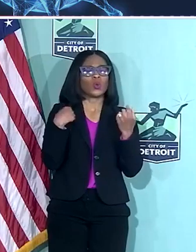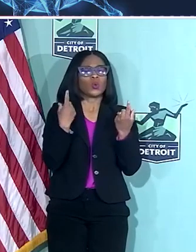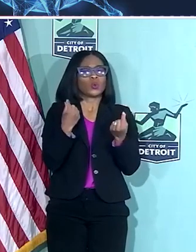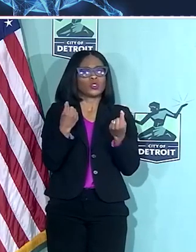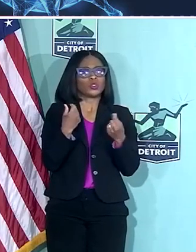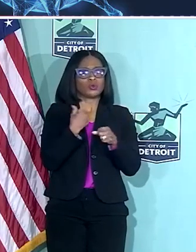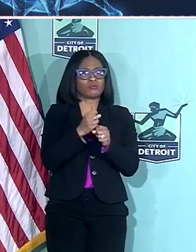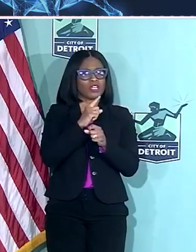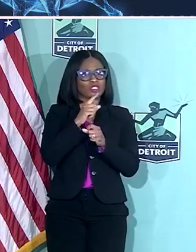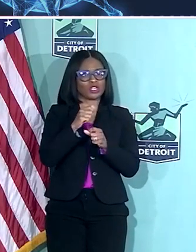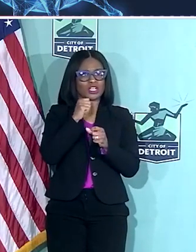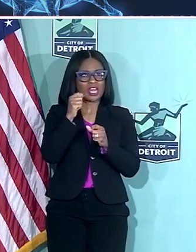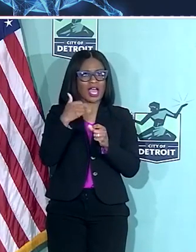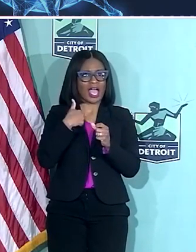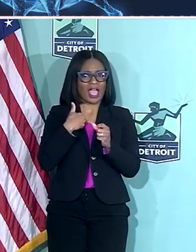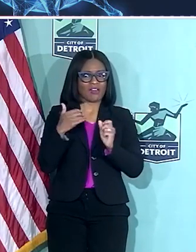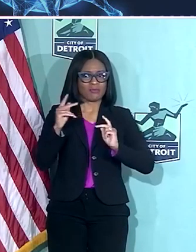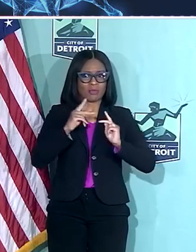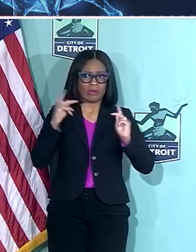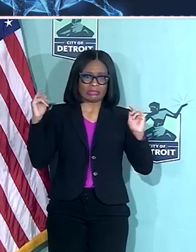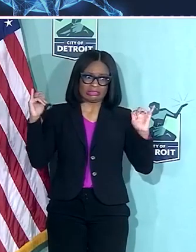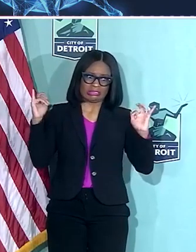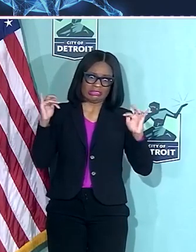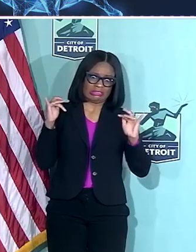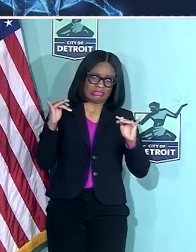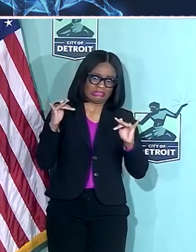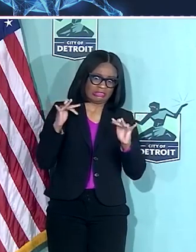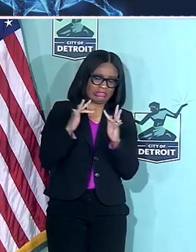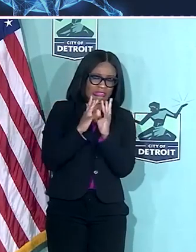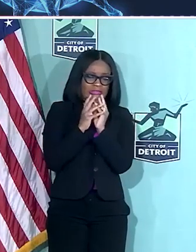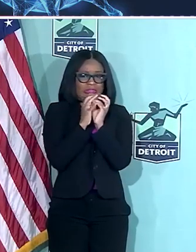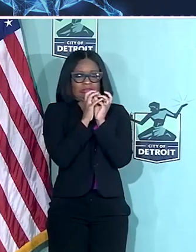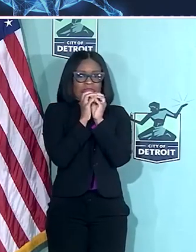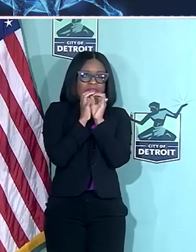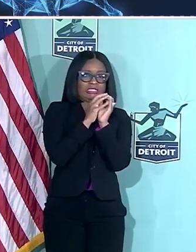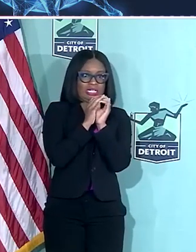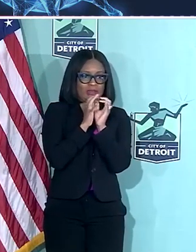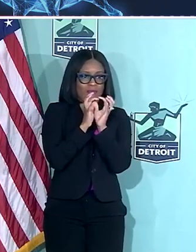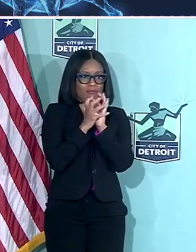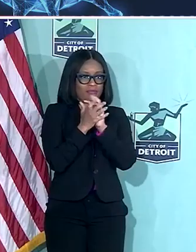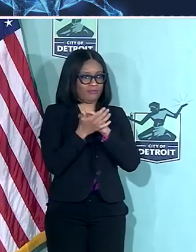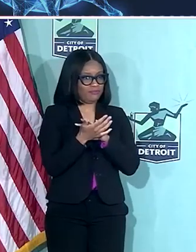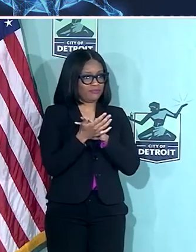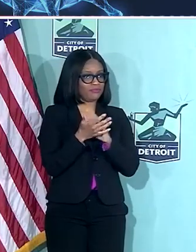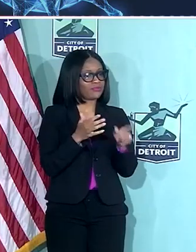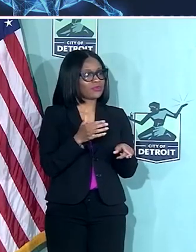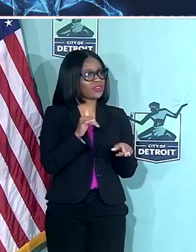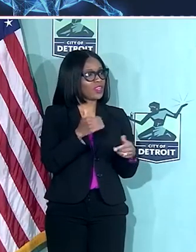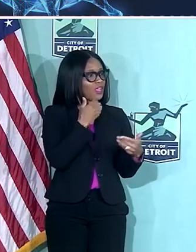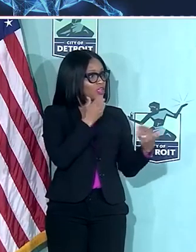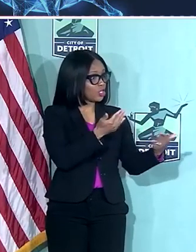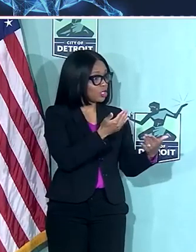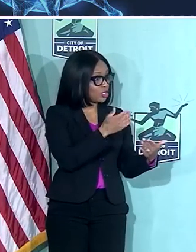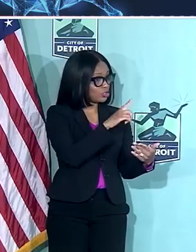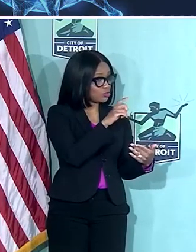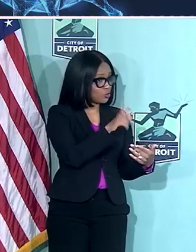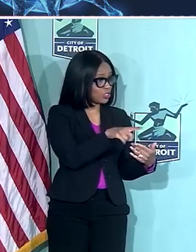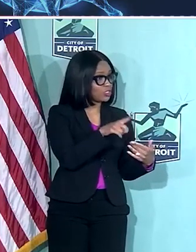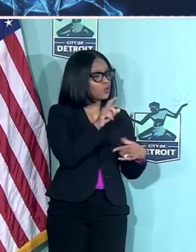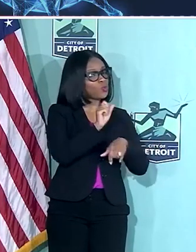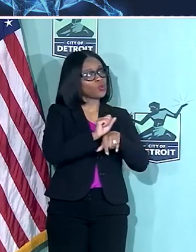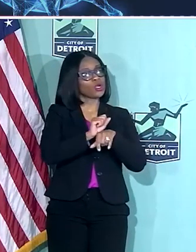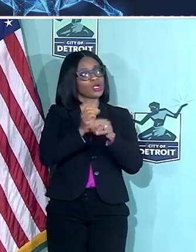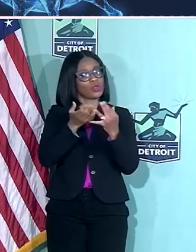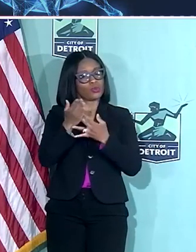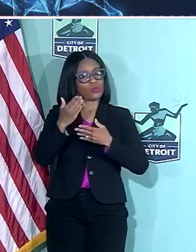of people there going to get these products they need to reopen their businesses? That's a good question. We are working through the